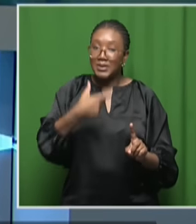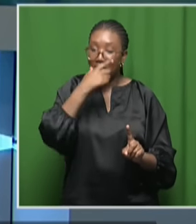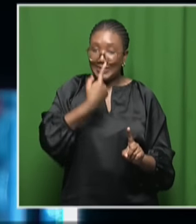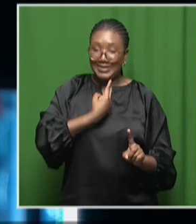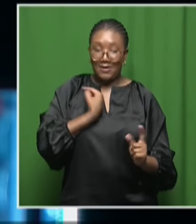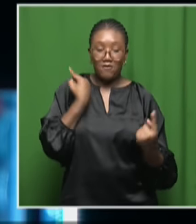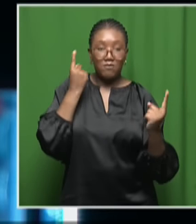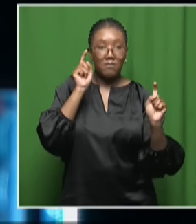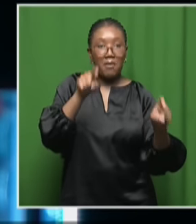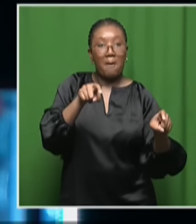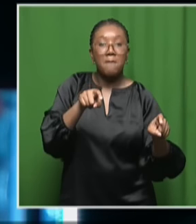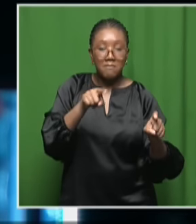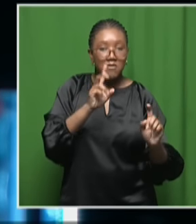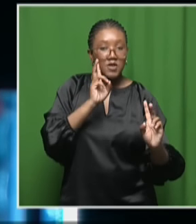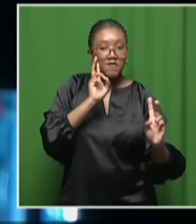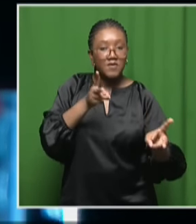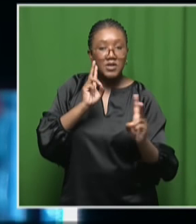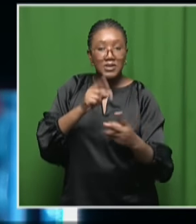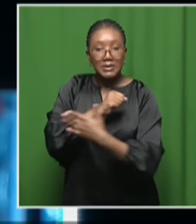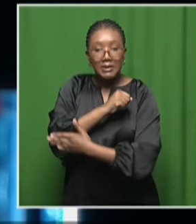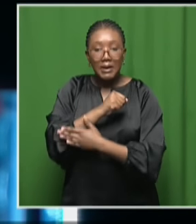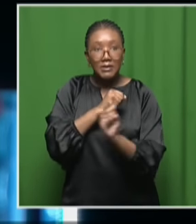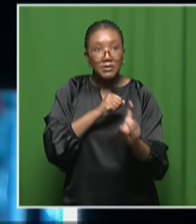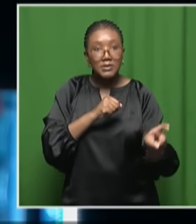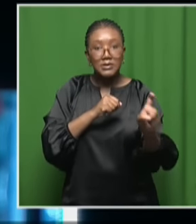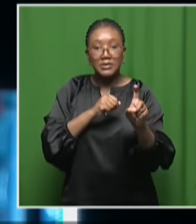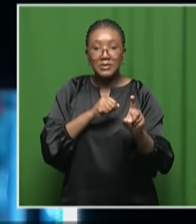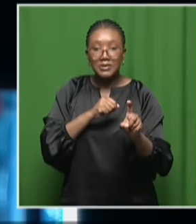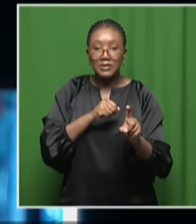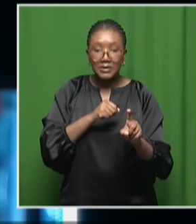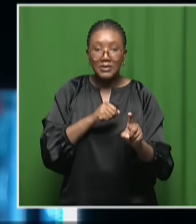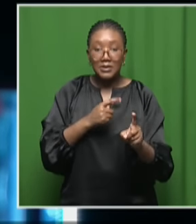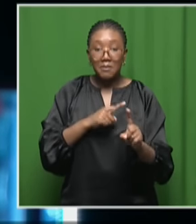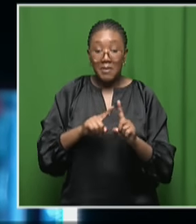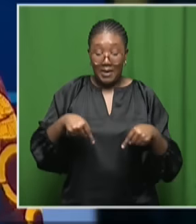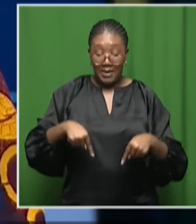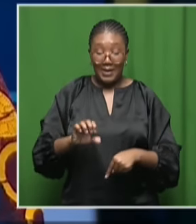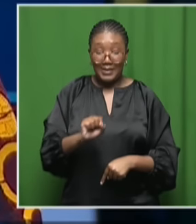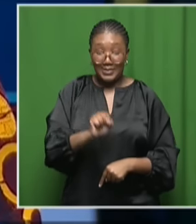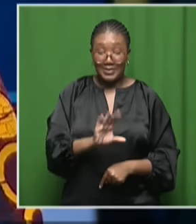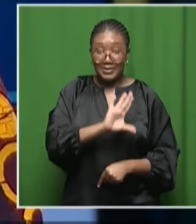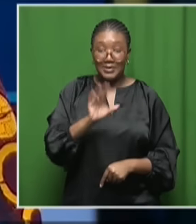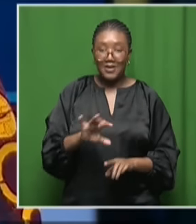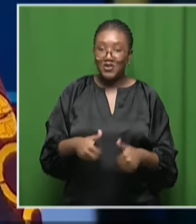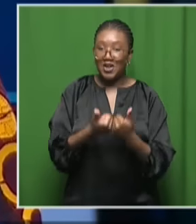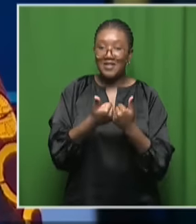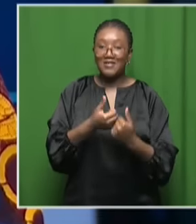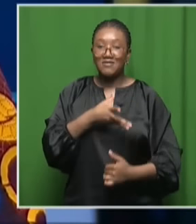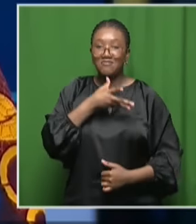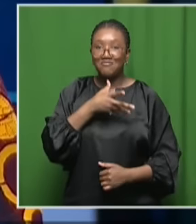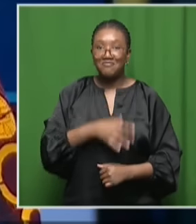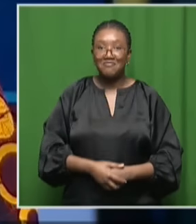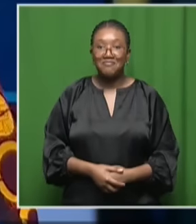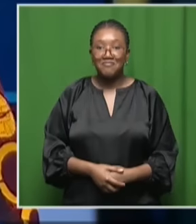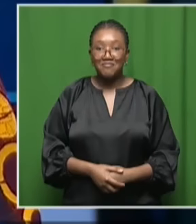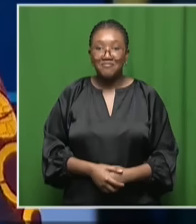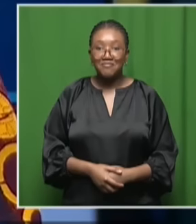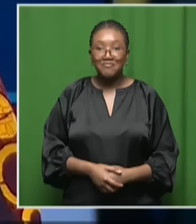Cyril Ramaphosa, given too that domestically he also has challenges? It has been really, really critical. And I think